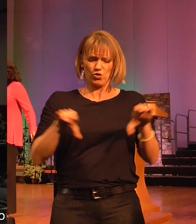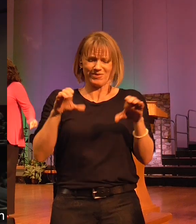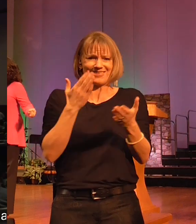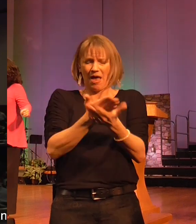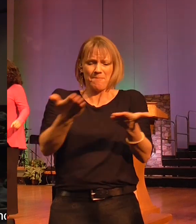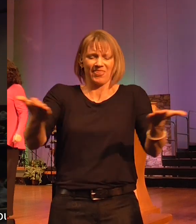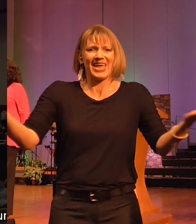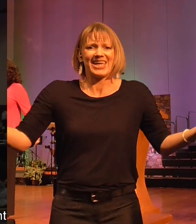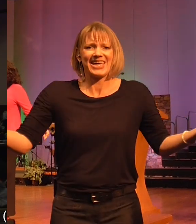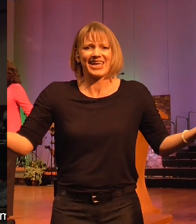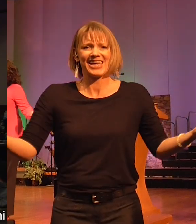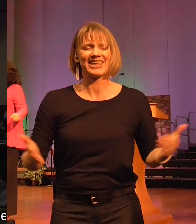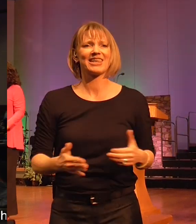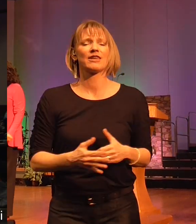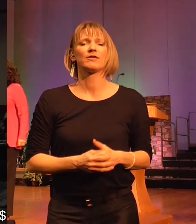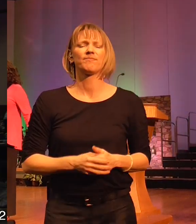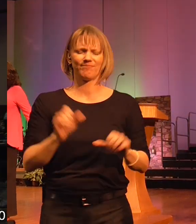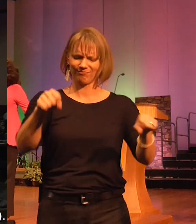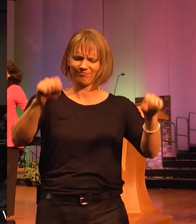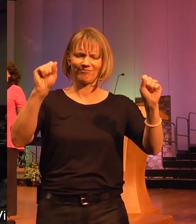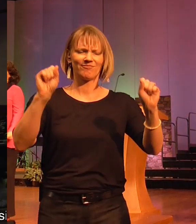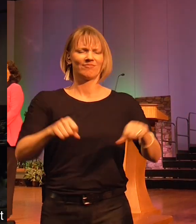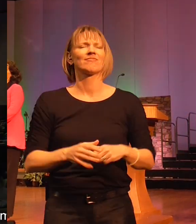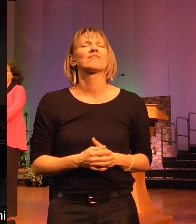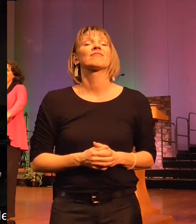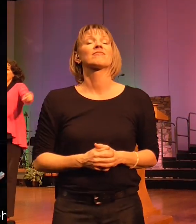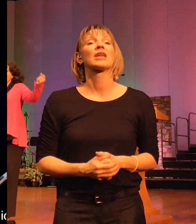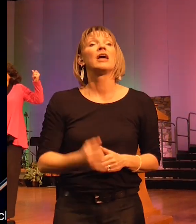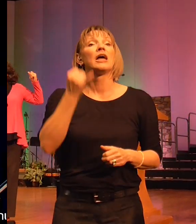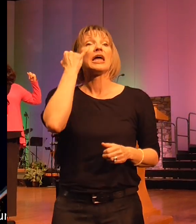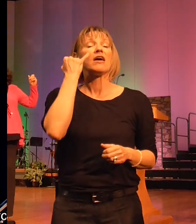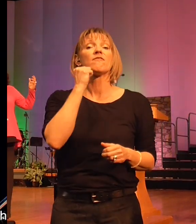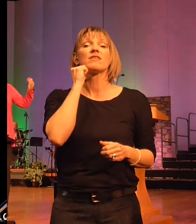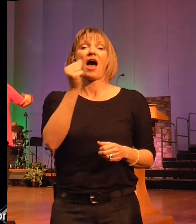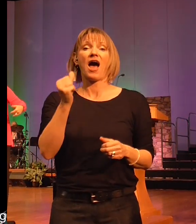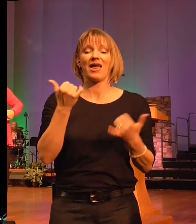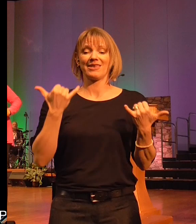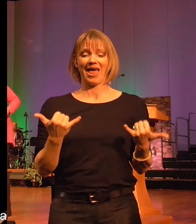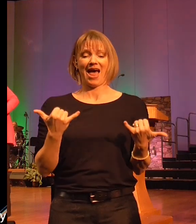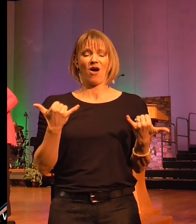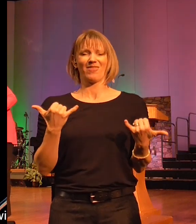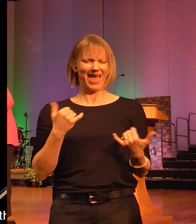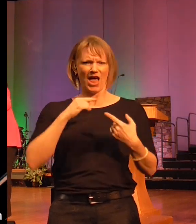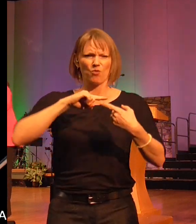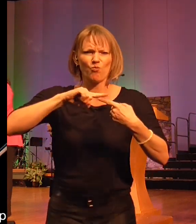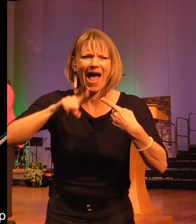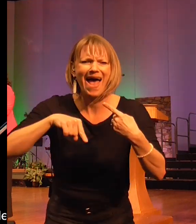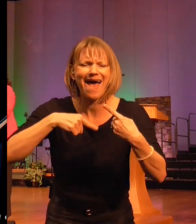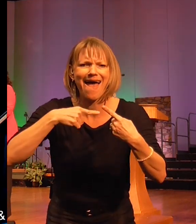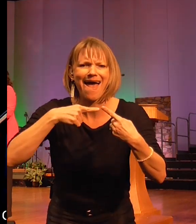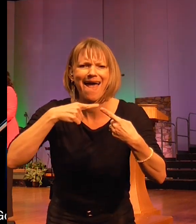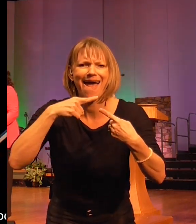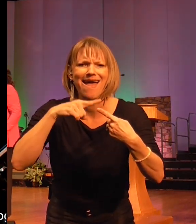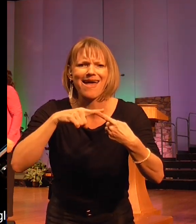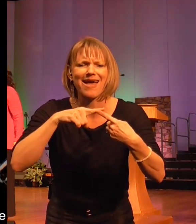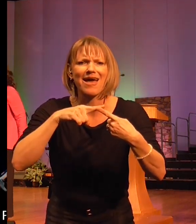do something, yeah. If not now, then